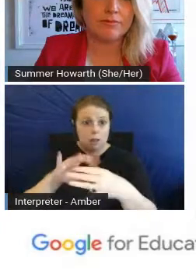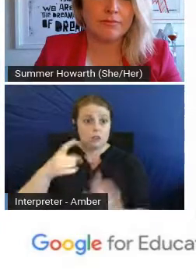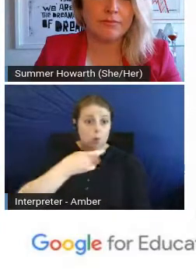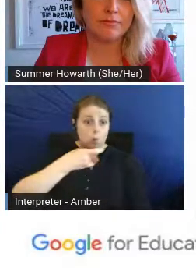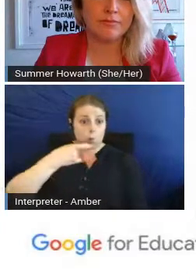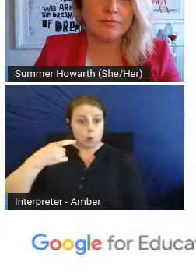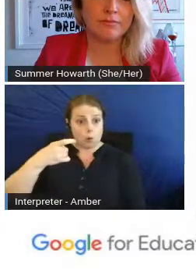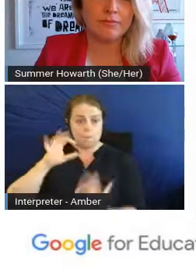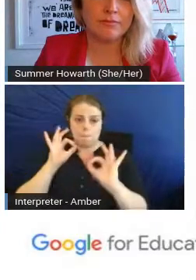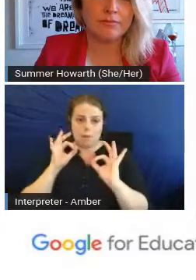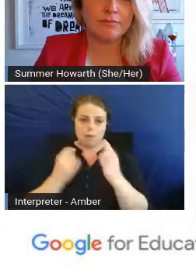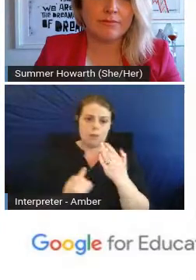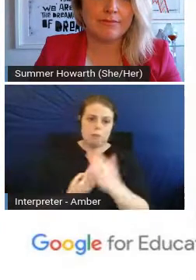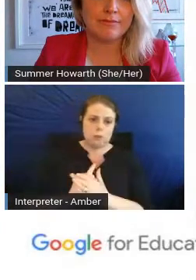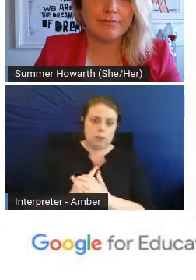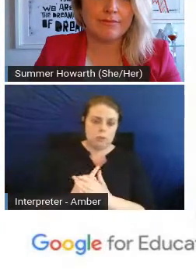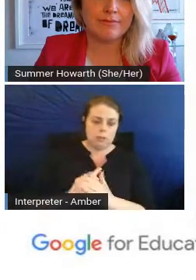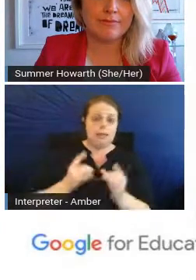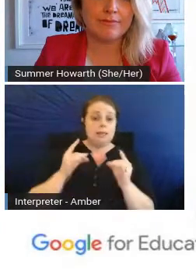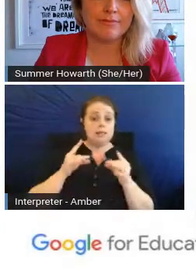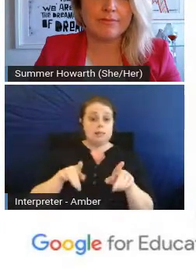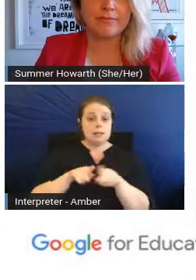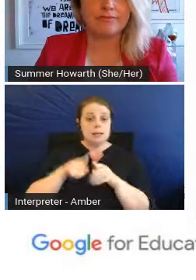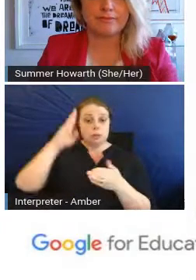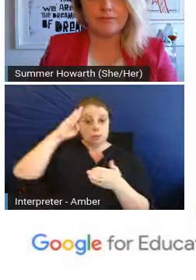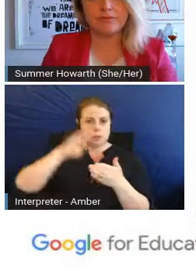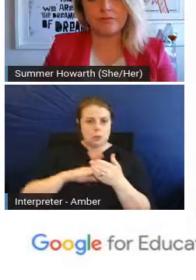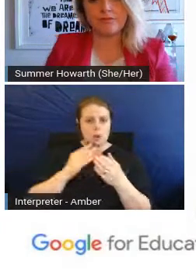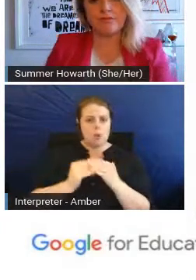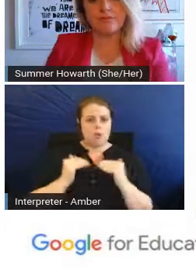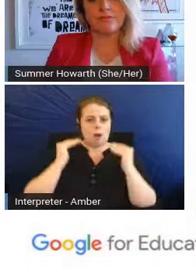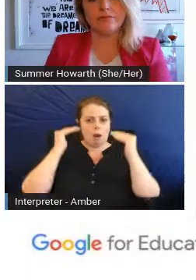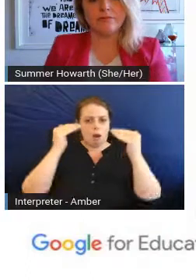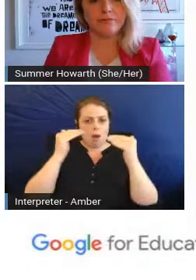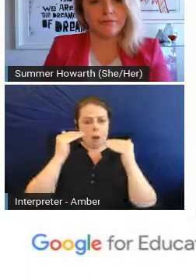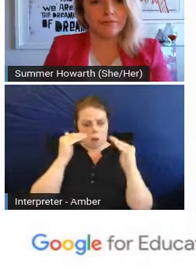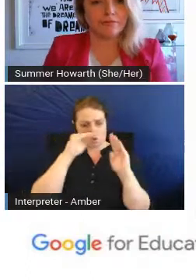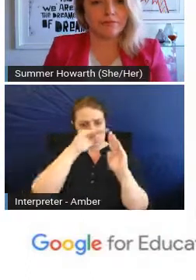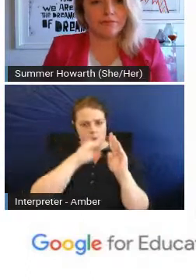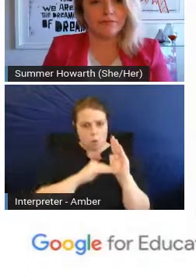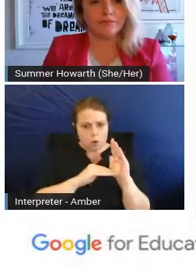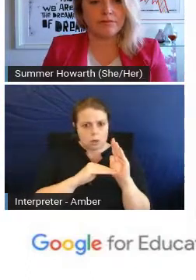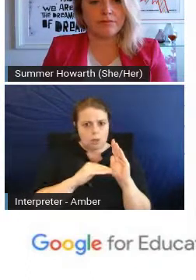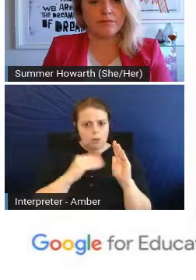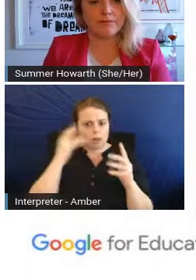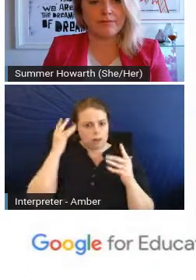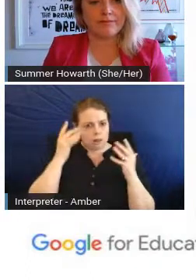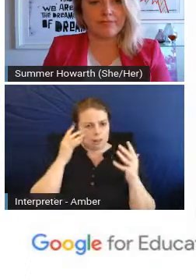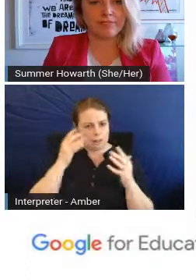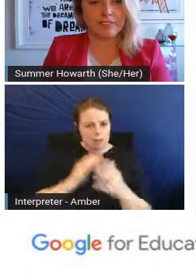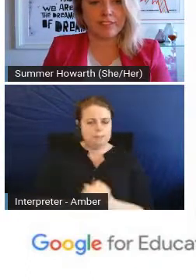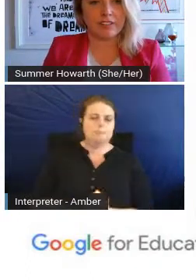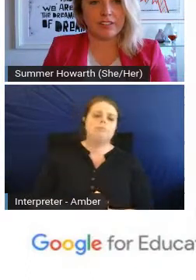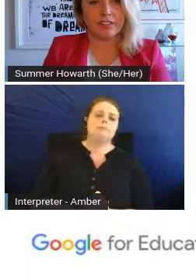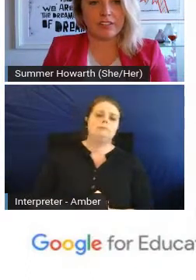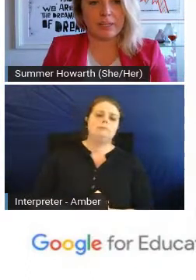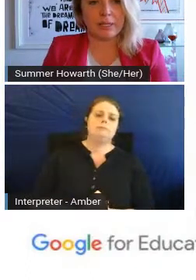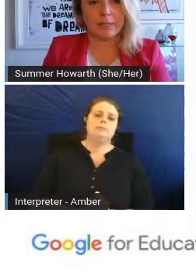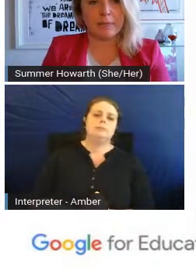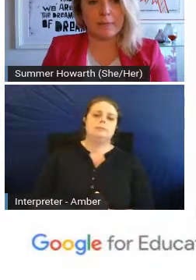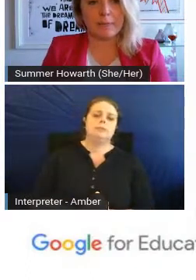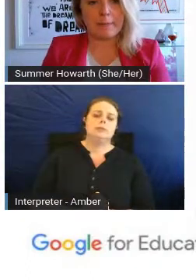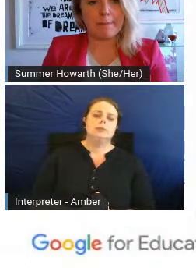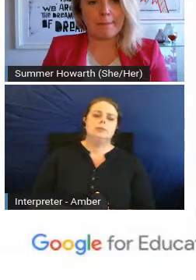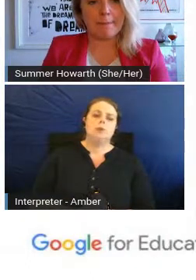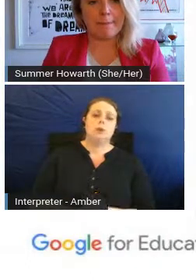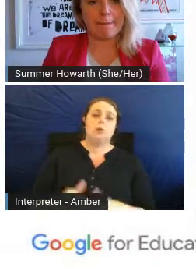start the learning experience with a higher order thinking. The antithesis of a good hook for me,